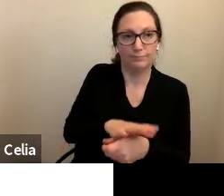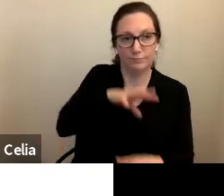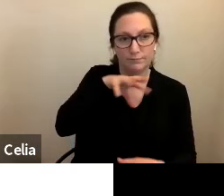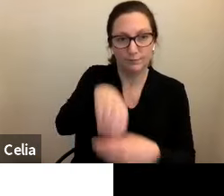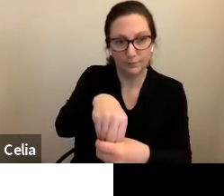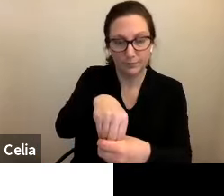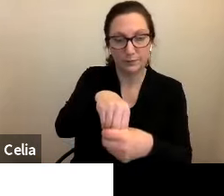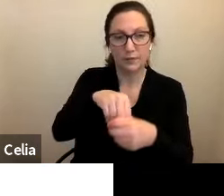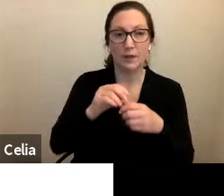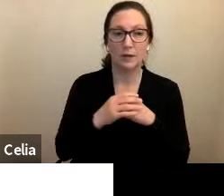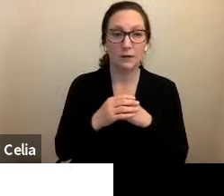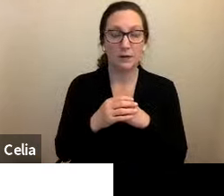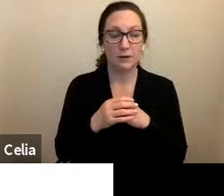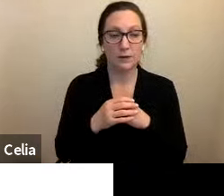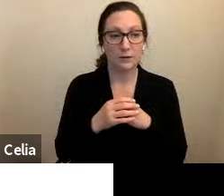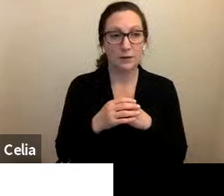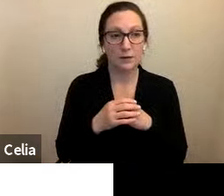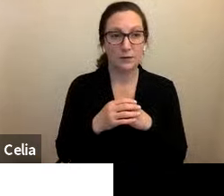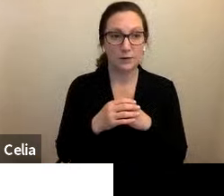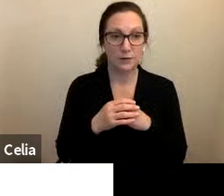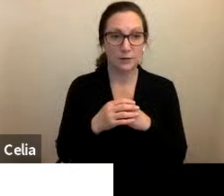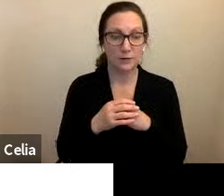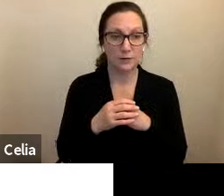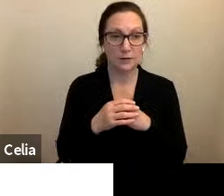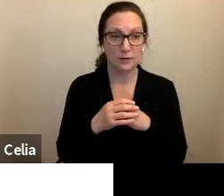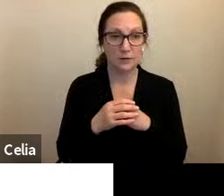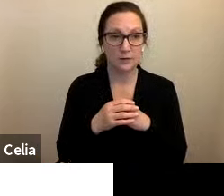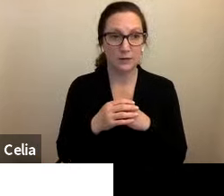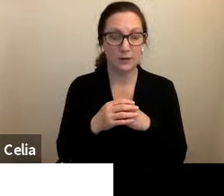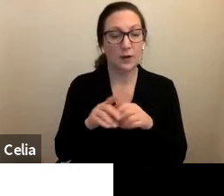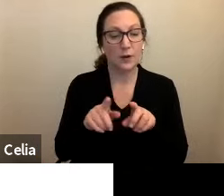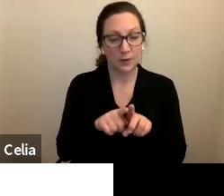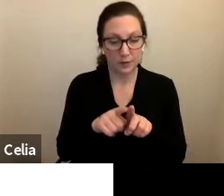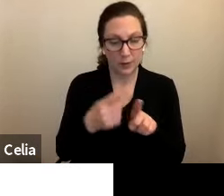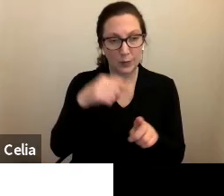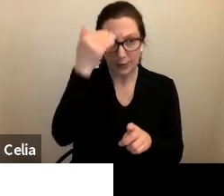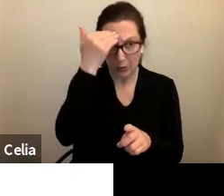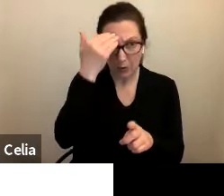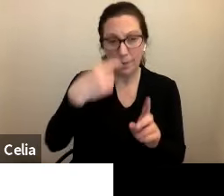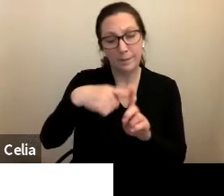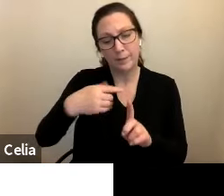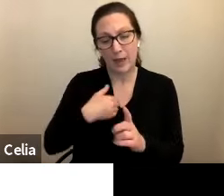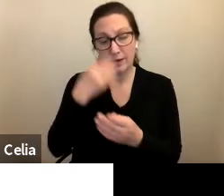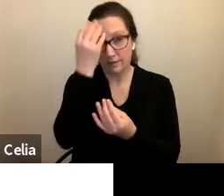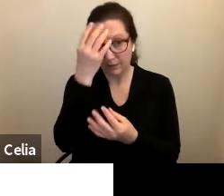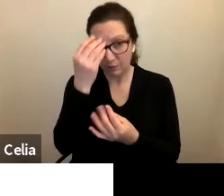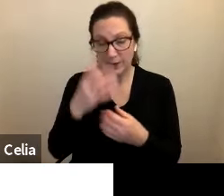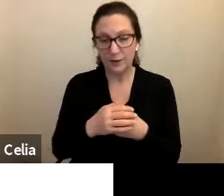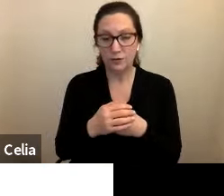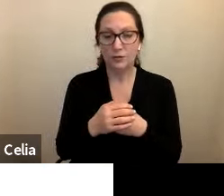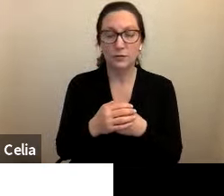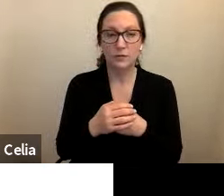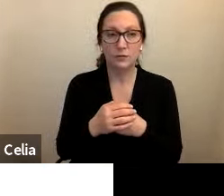same time, we are aware that, and we have data about this across the